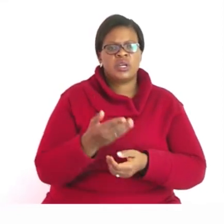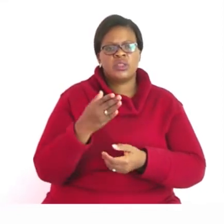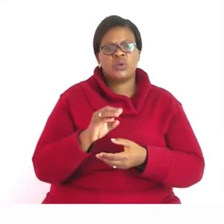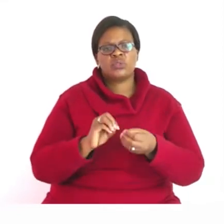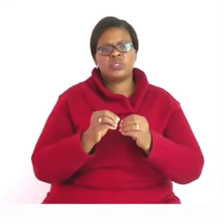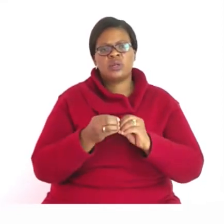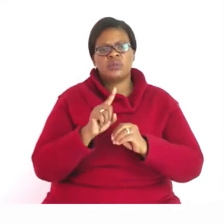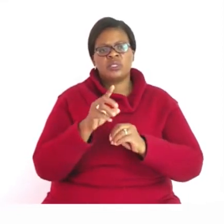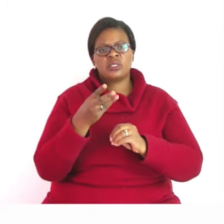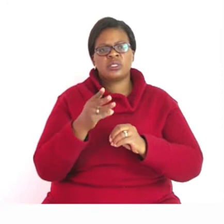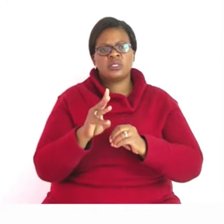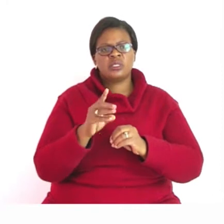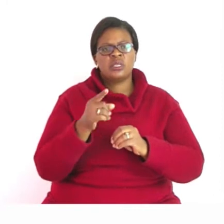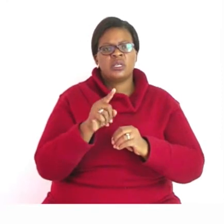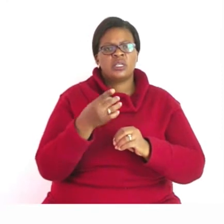16, 18,